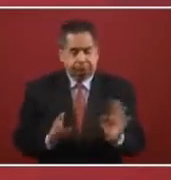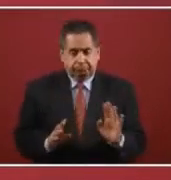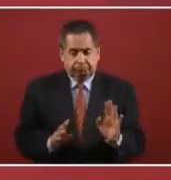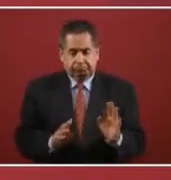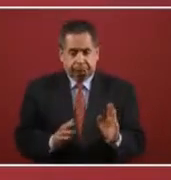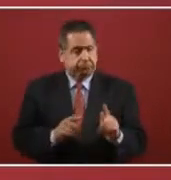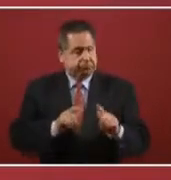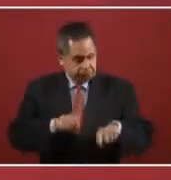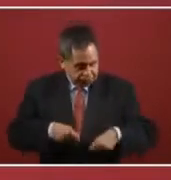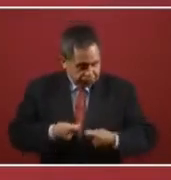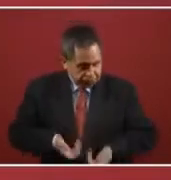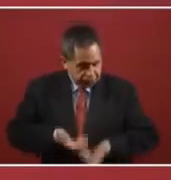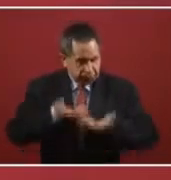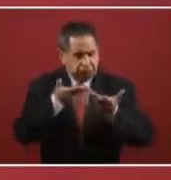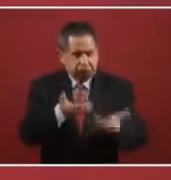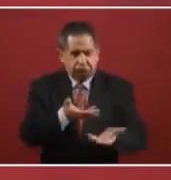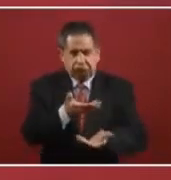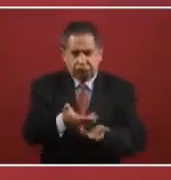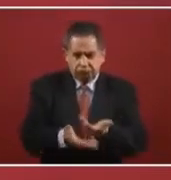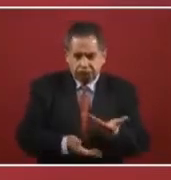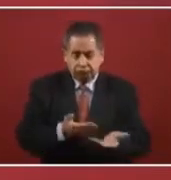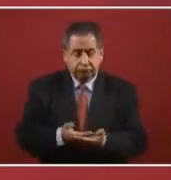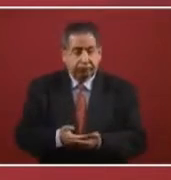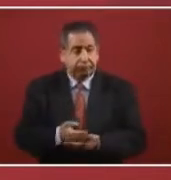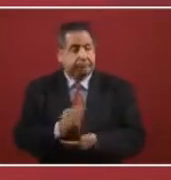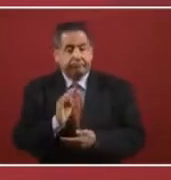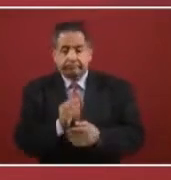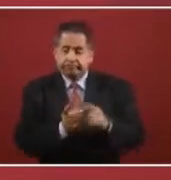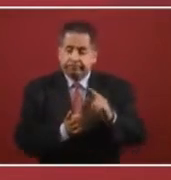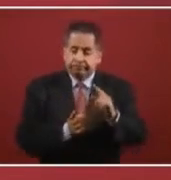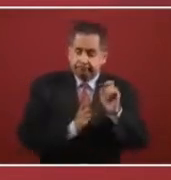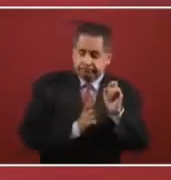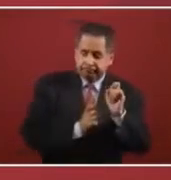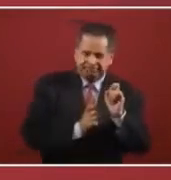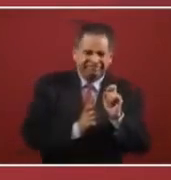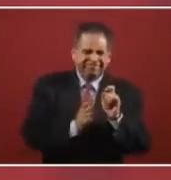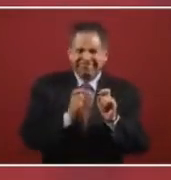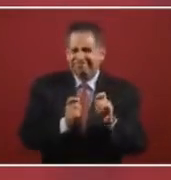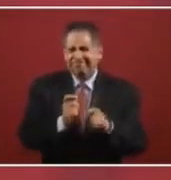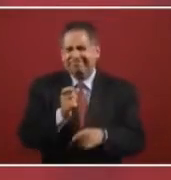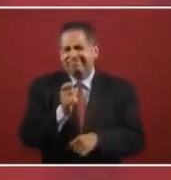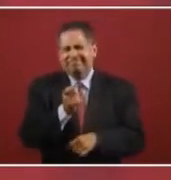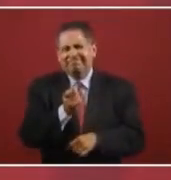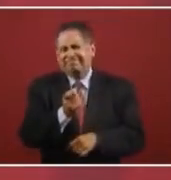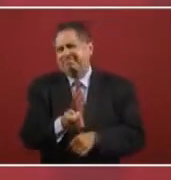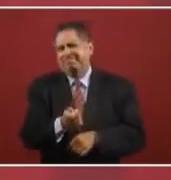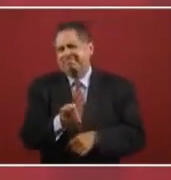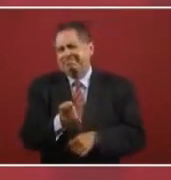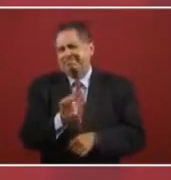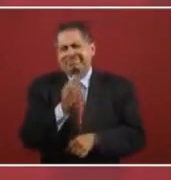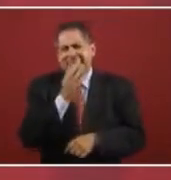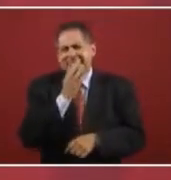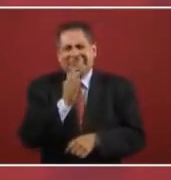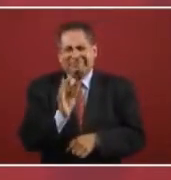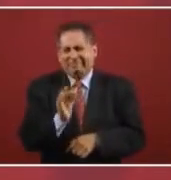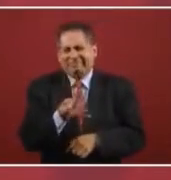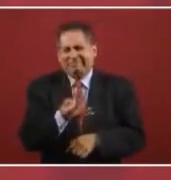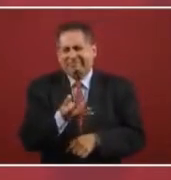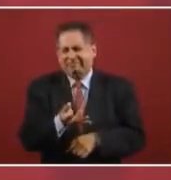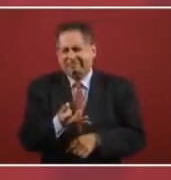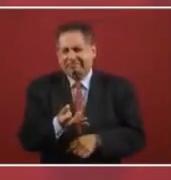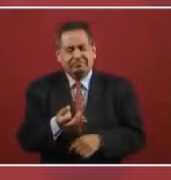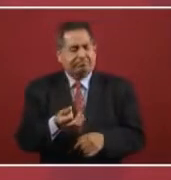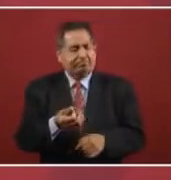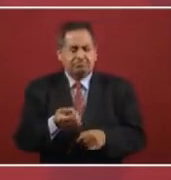It's to provide the service. If they charge, It'll be something very